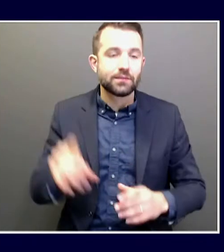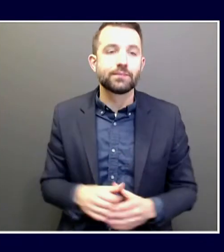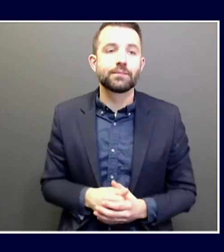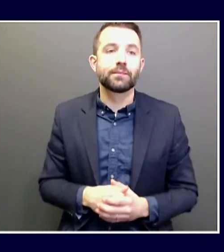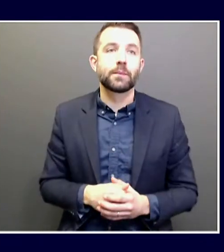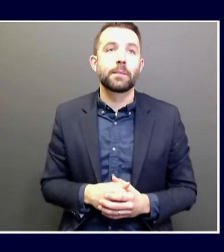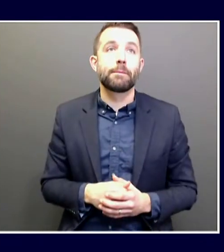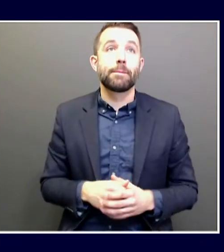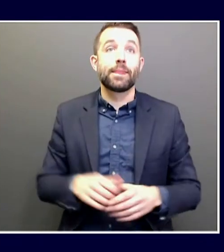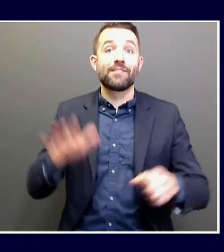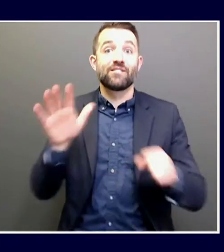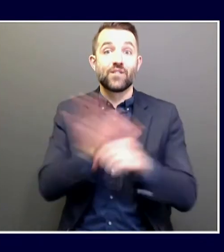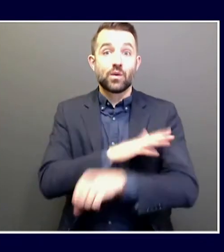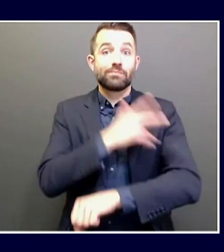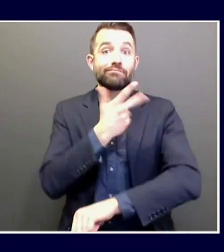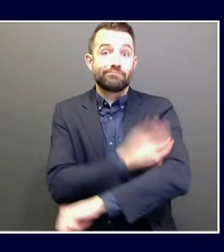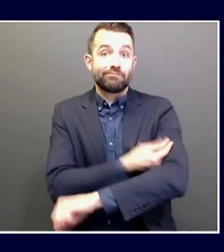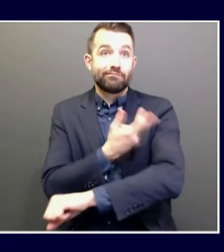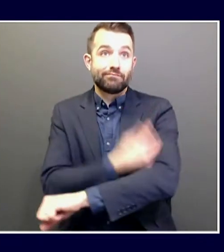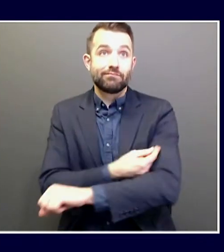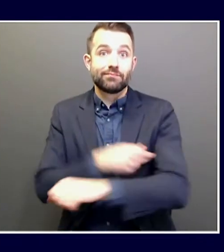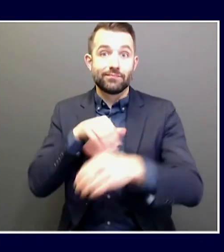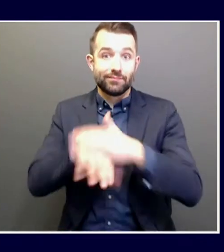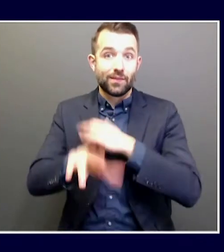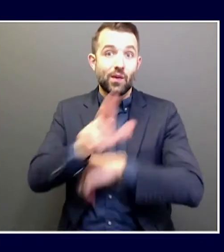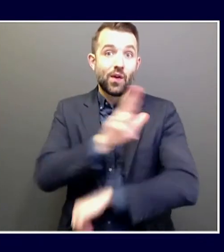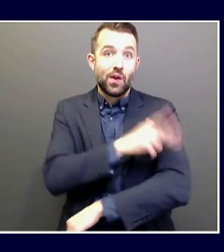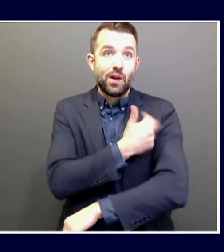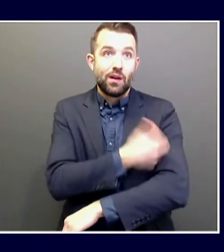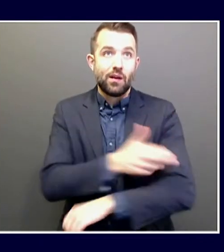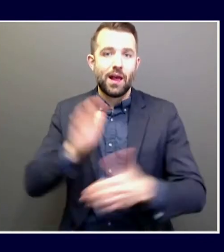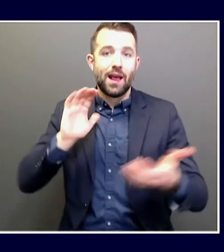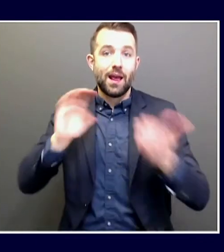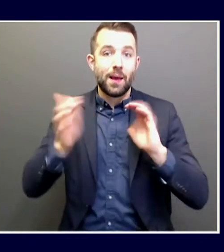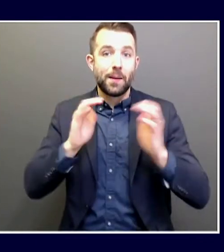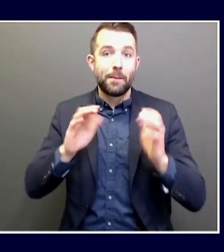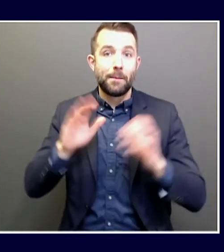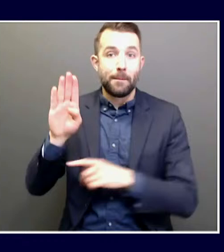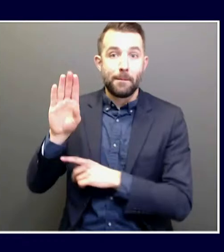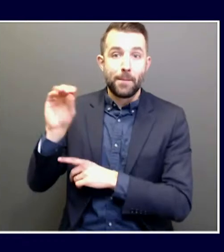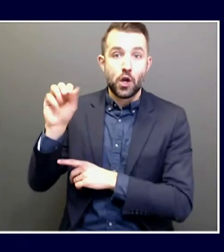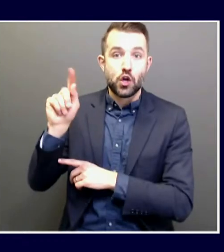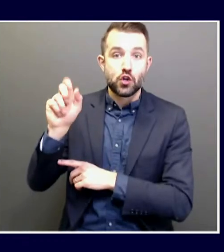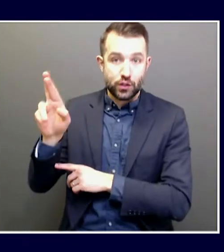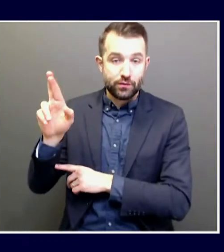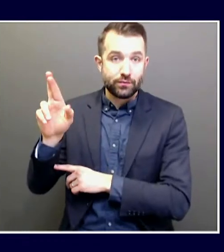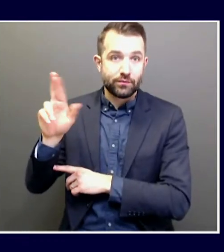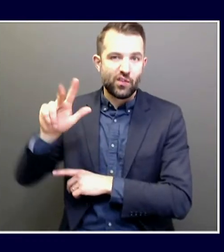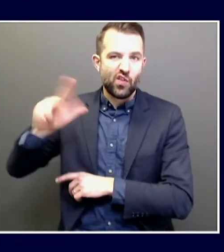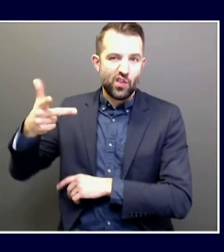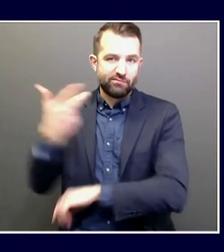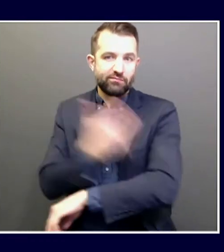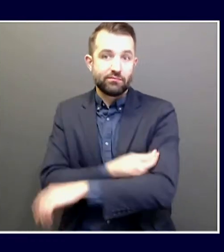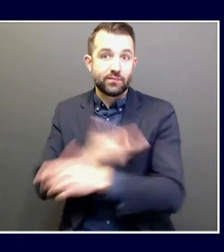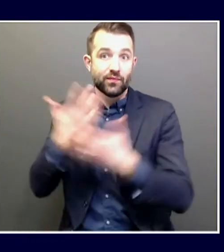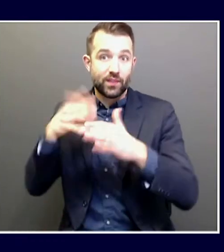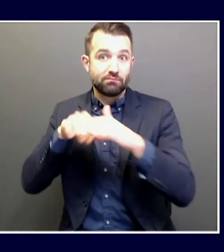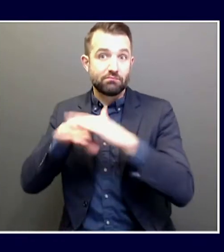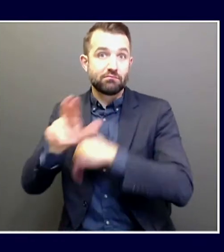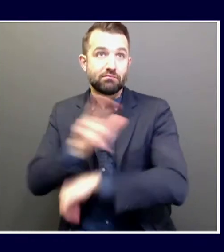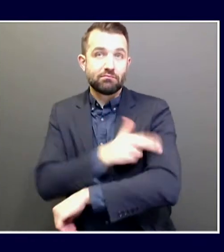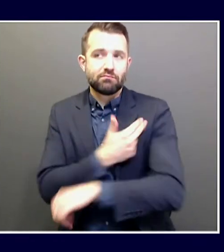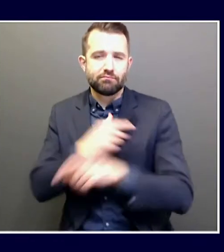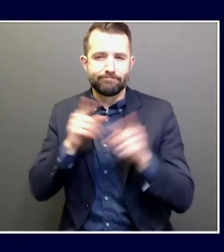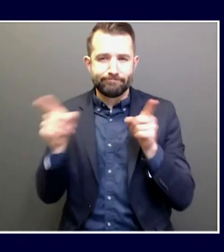versus fully vaccinated and boosted and then getting hospitalized. And one of the compelling pieces of that data